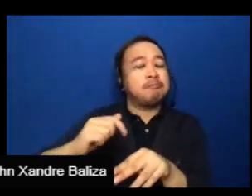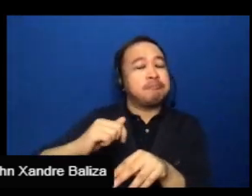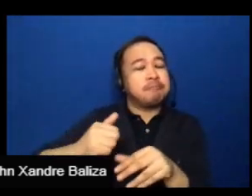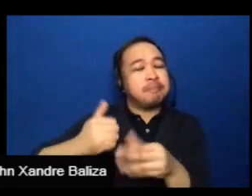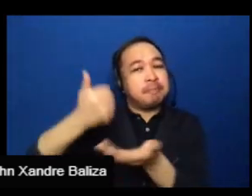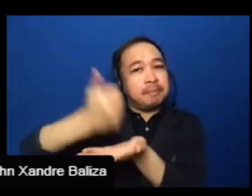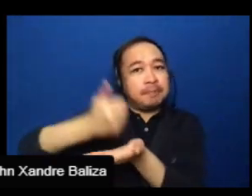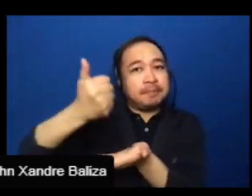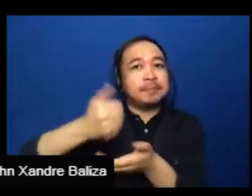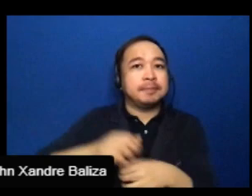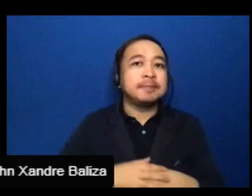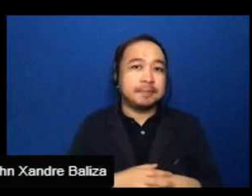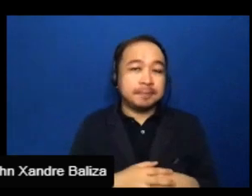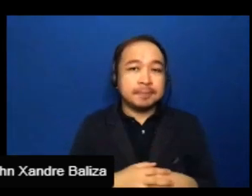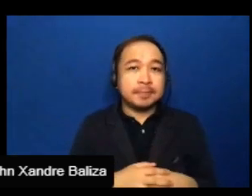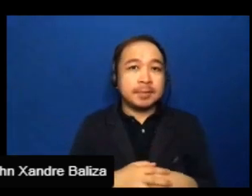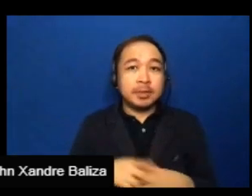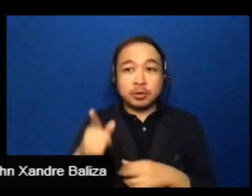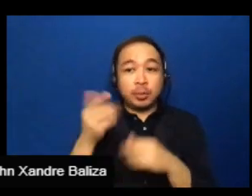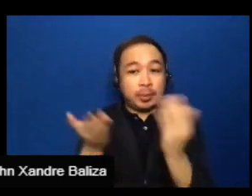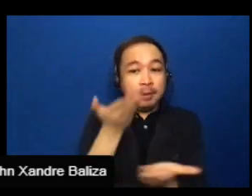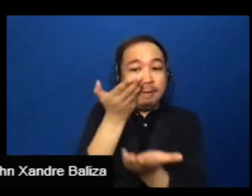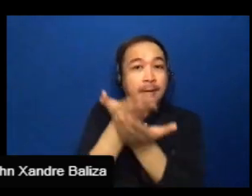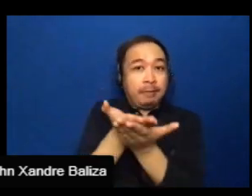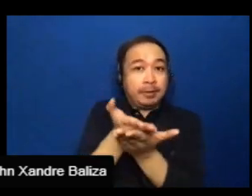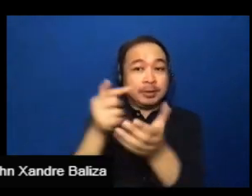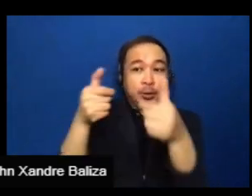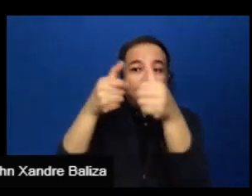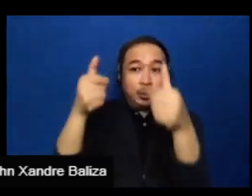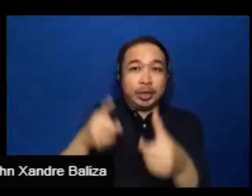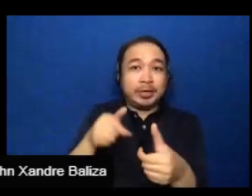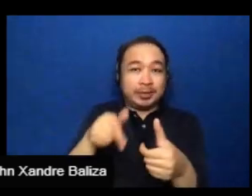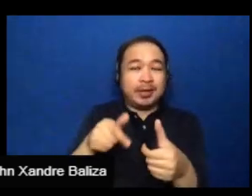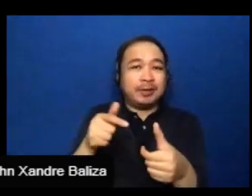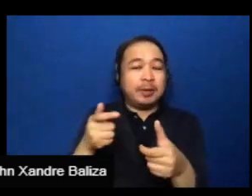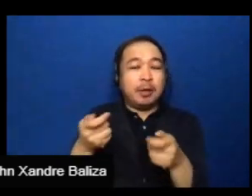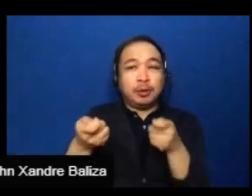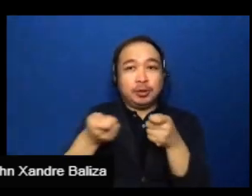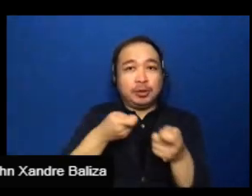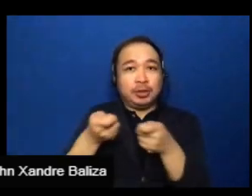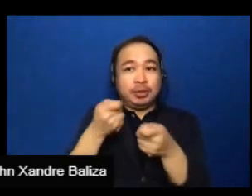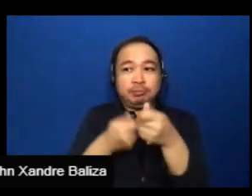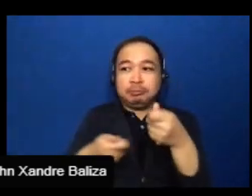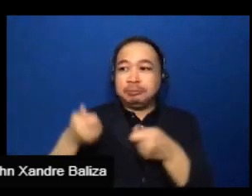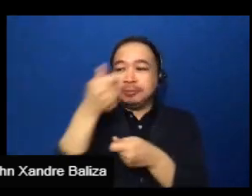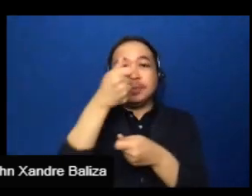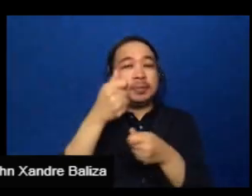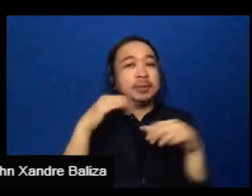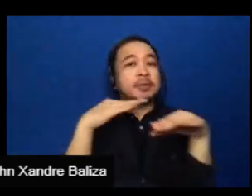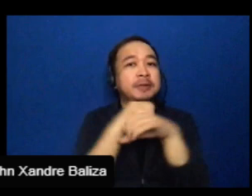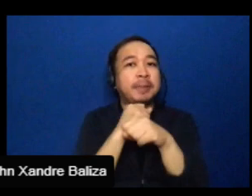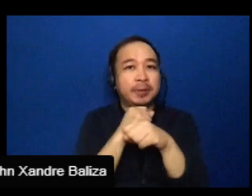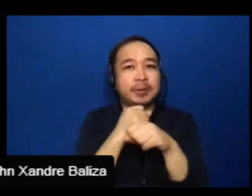annexed to the report as a chair's summary of proceedings.